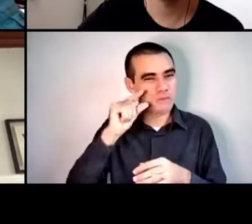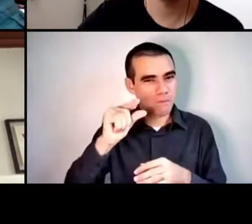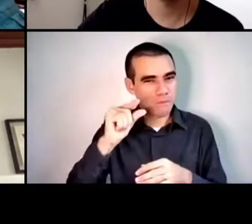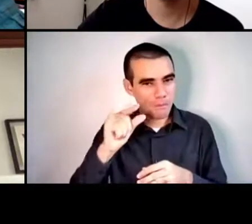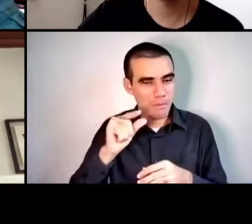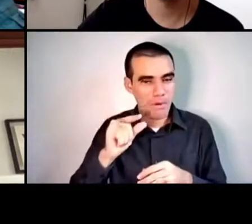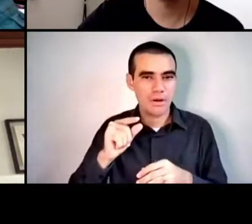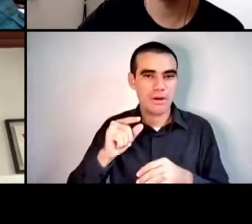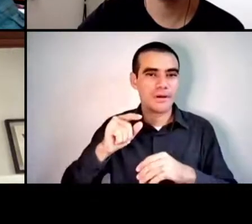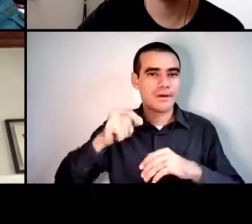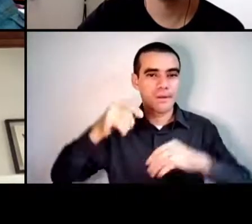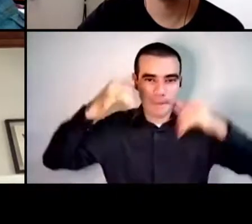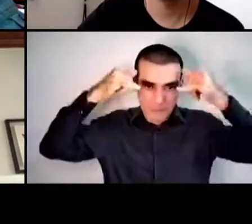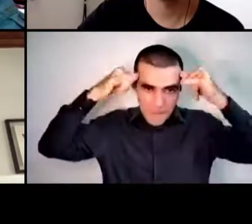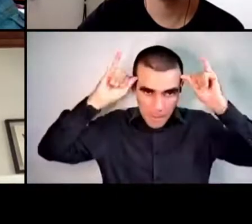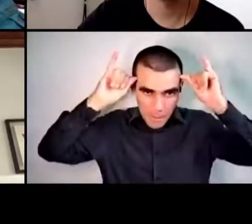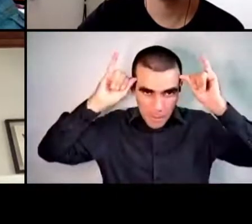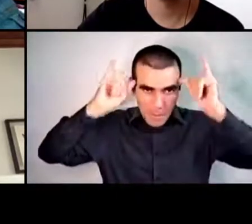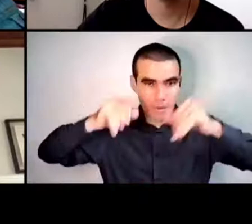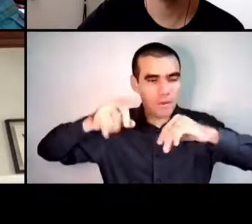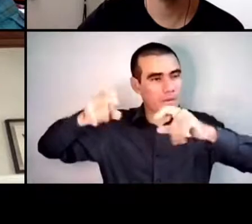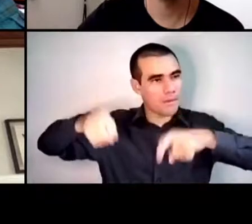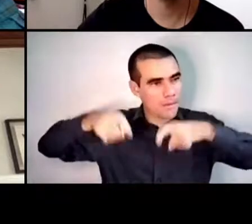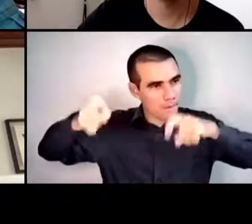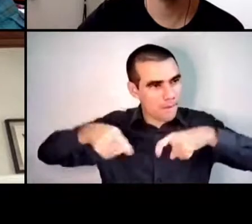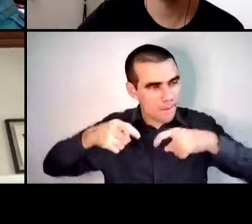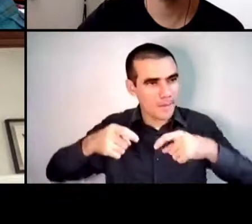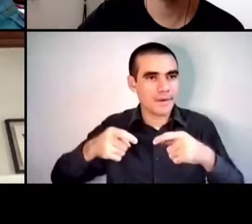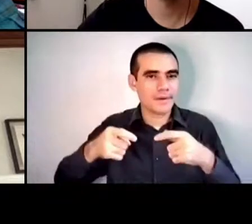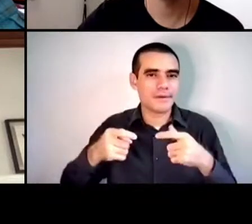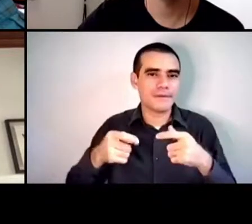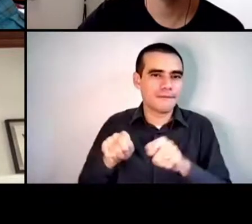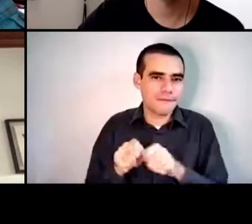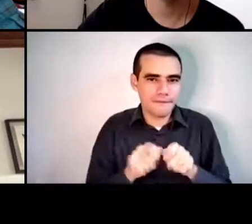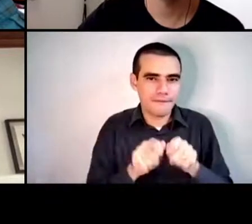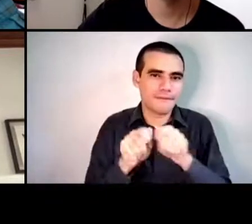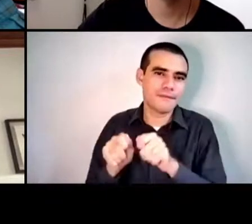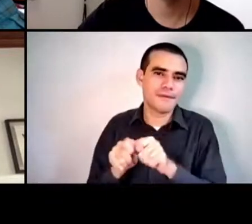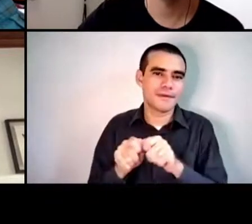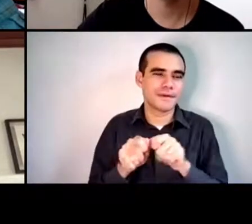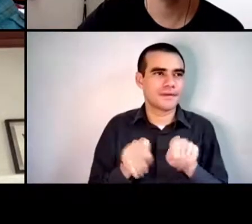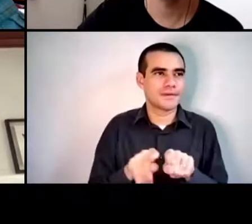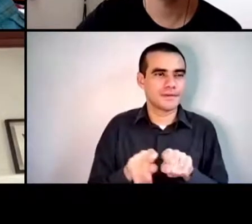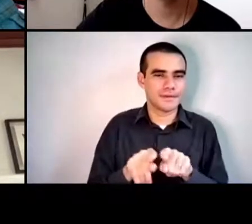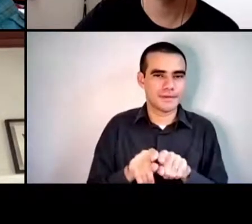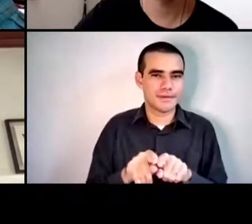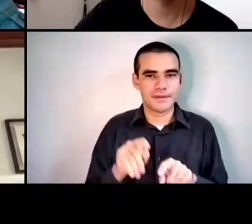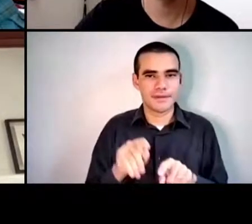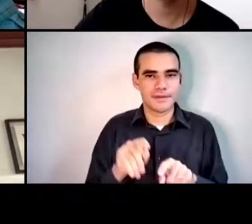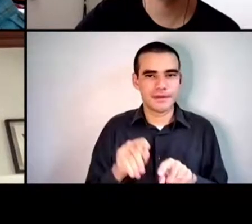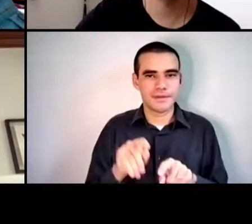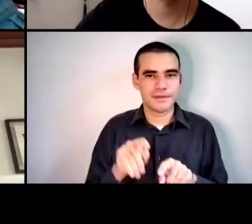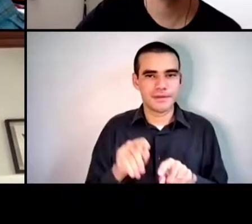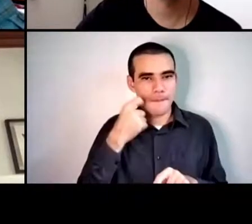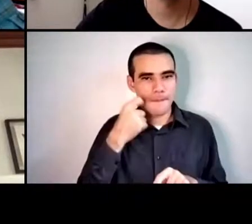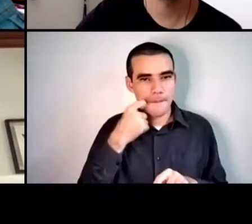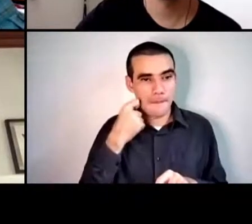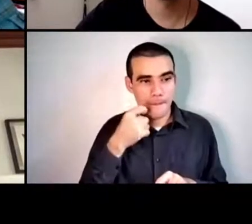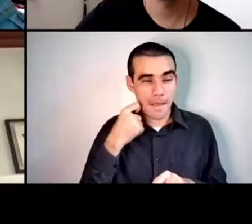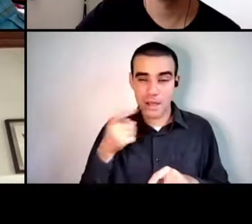for people with very low income and low productivity, and installing your